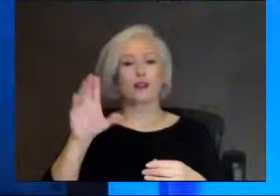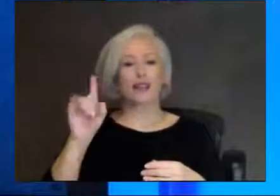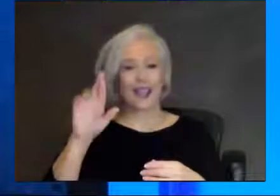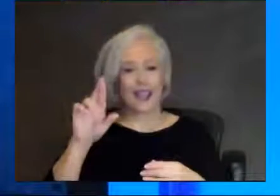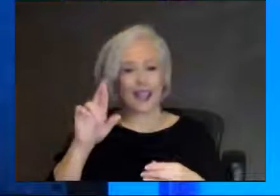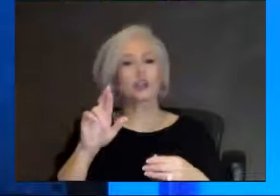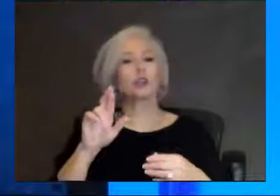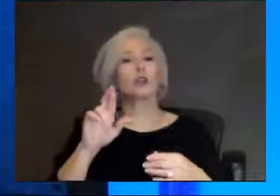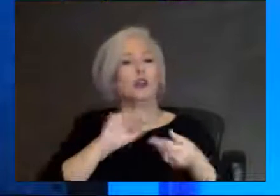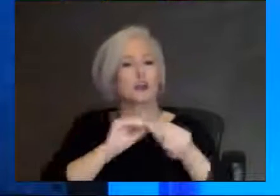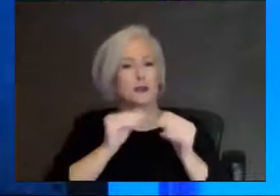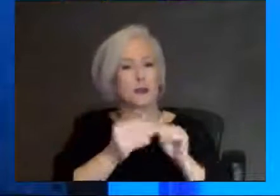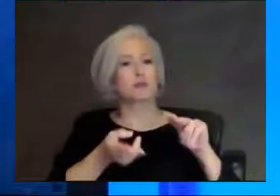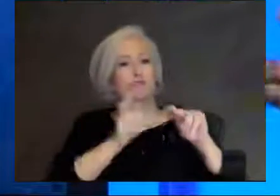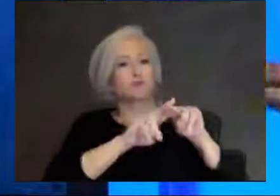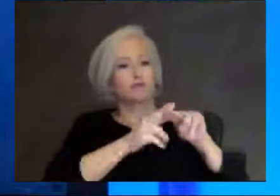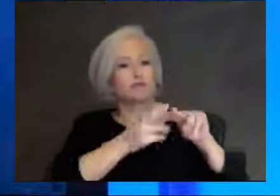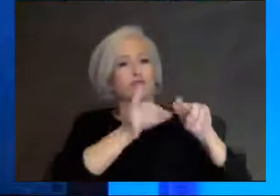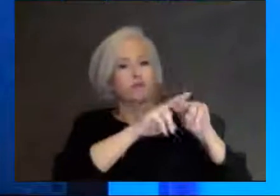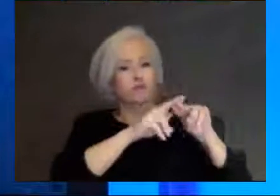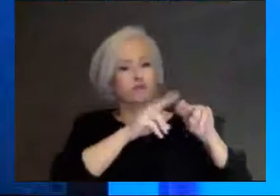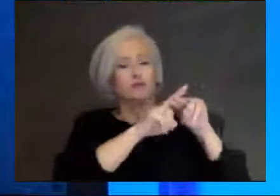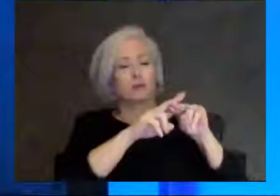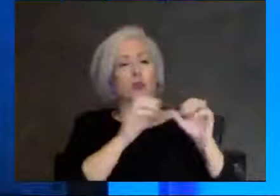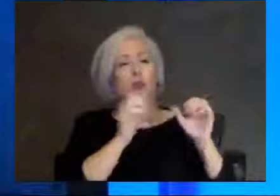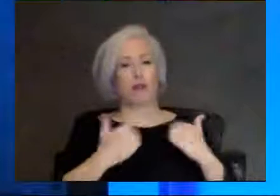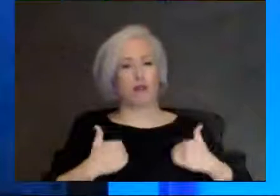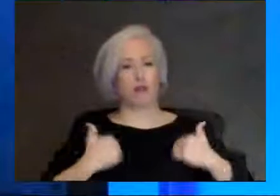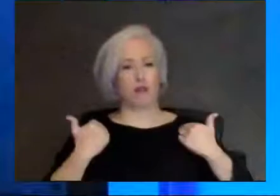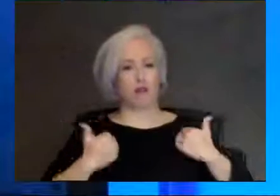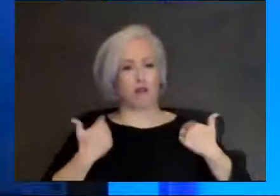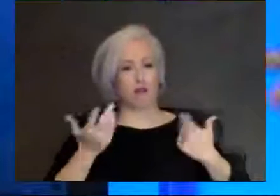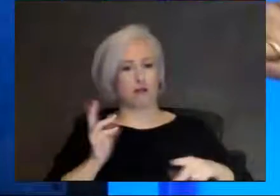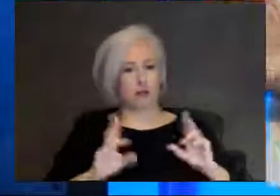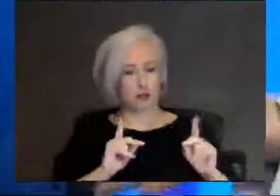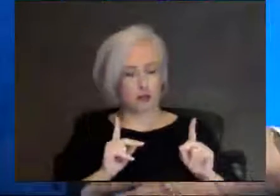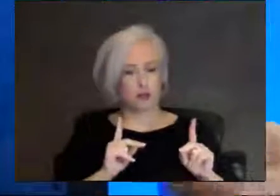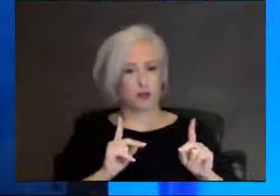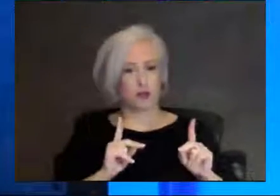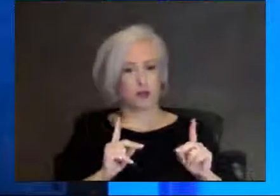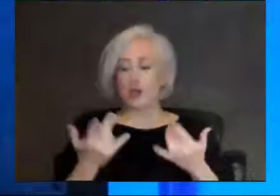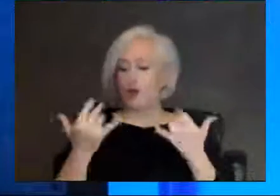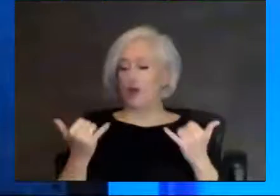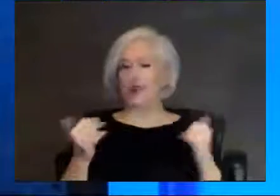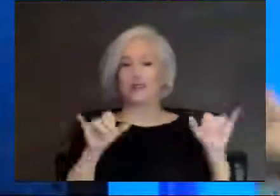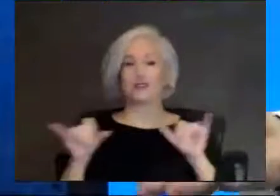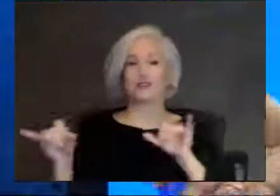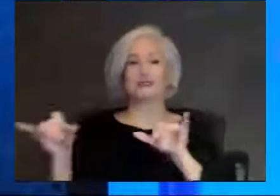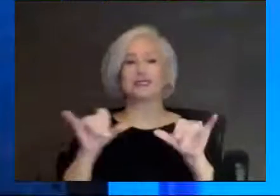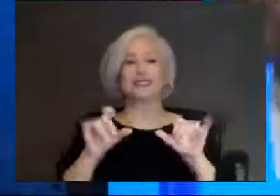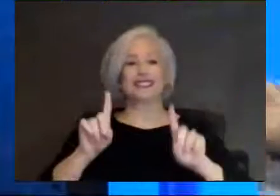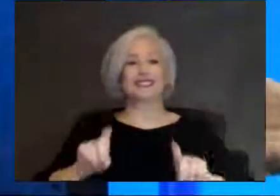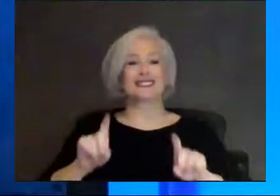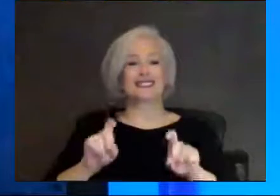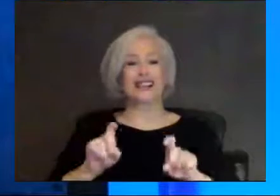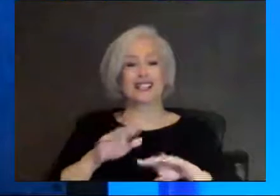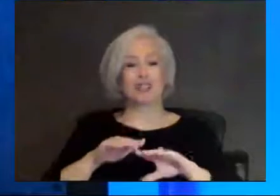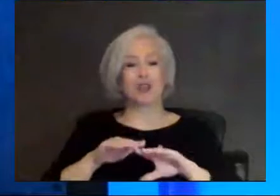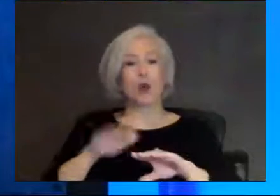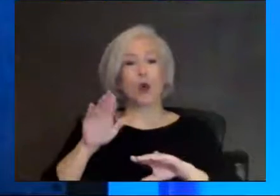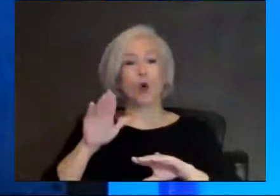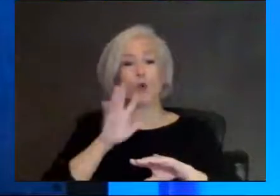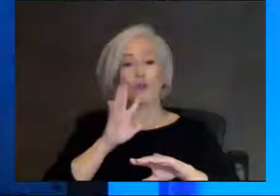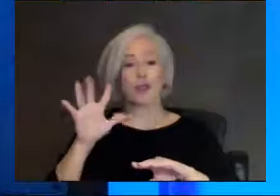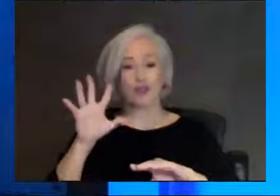younger population, and which is really a matter of worry because right now the standard is 50 years and more than you get colonoscopy as the